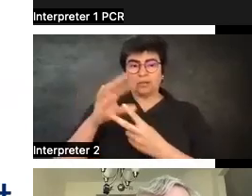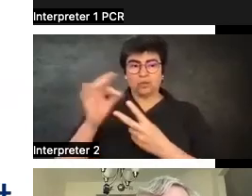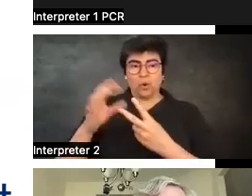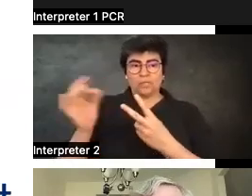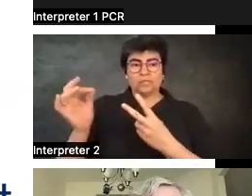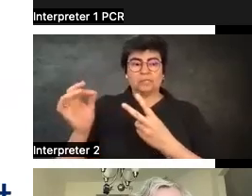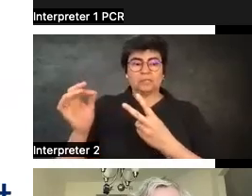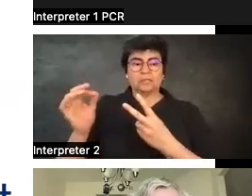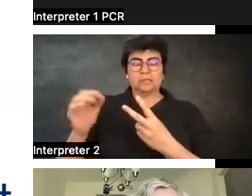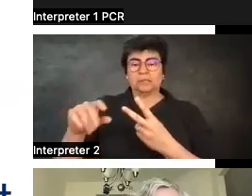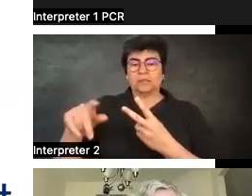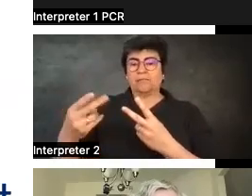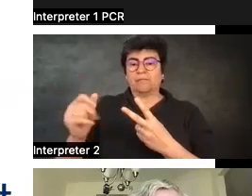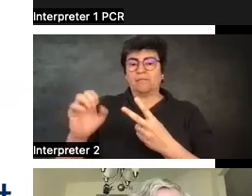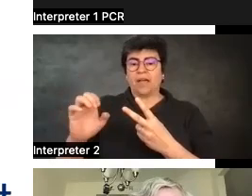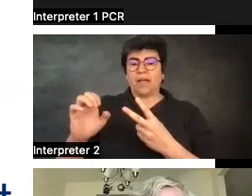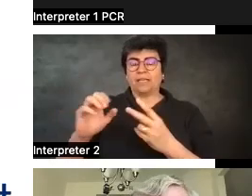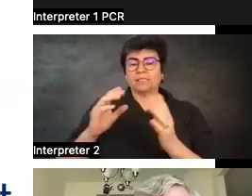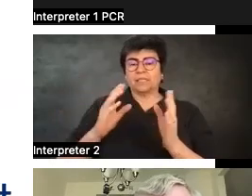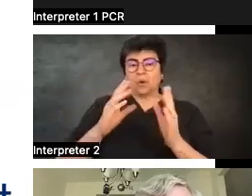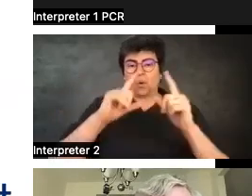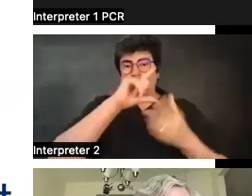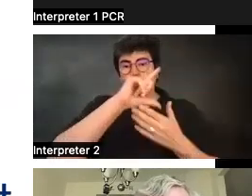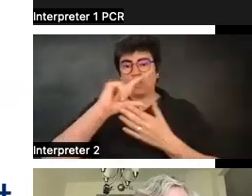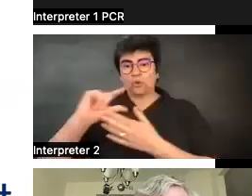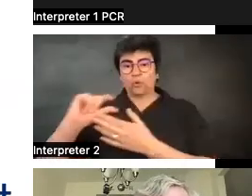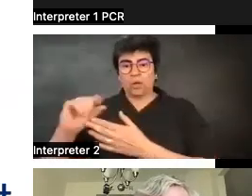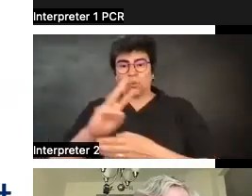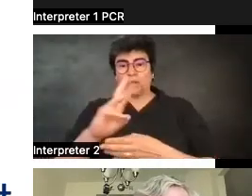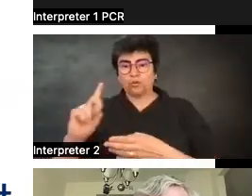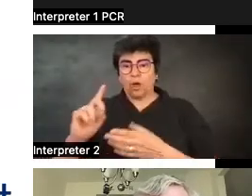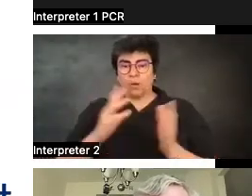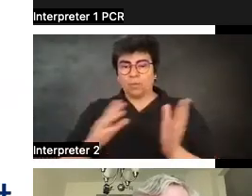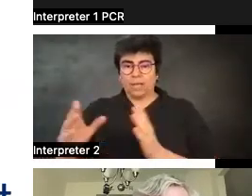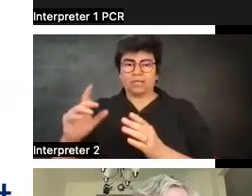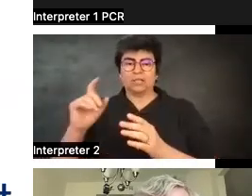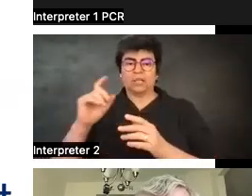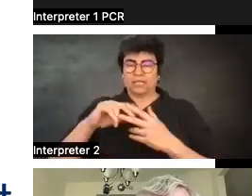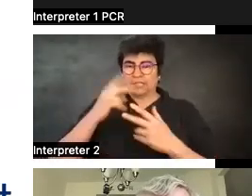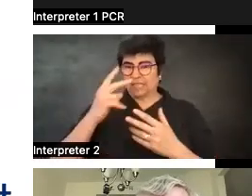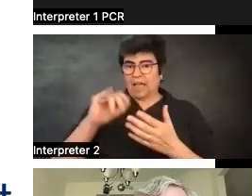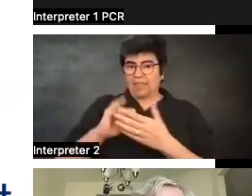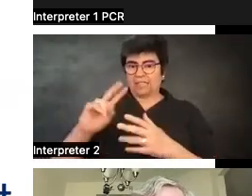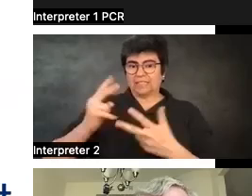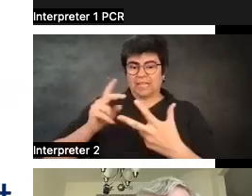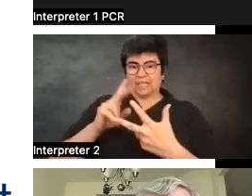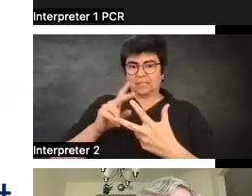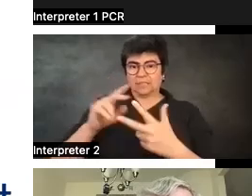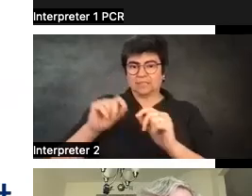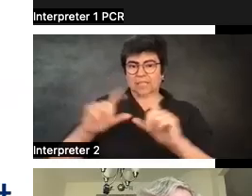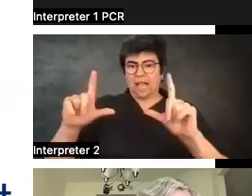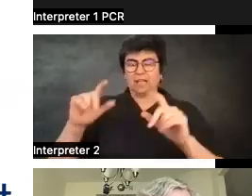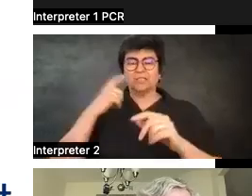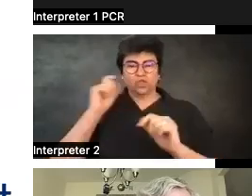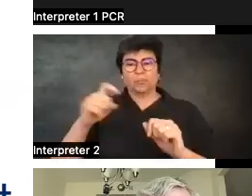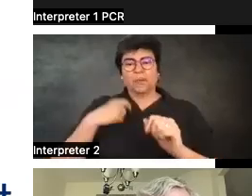the phased withdrawal plan that you just saw in the previous slide should be considered as an automatic